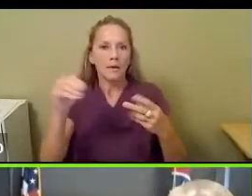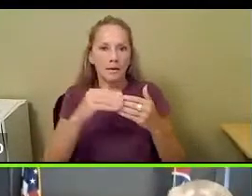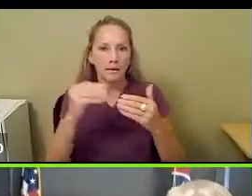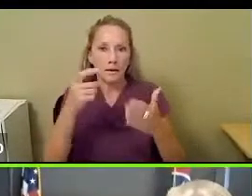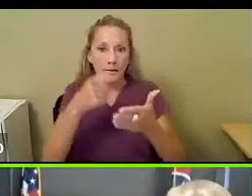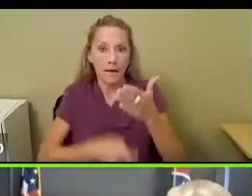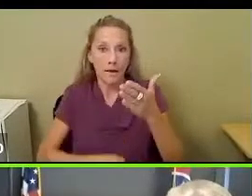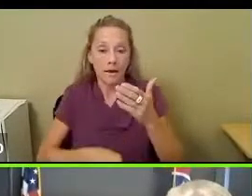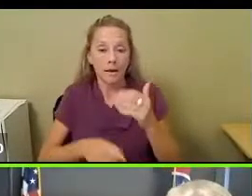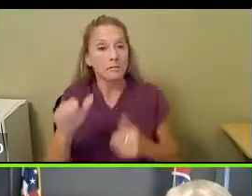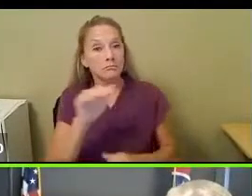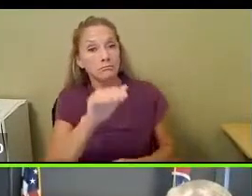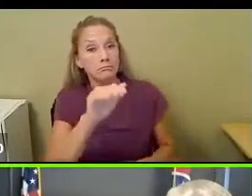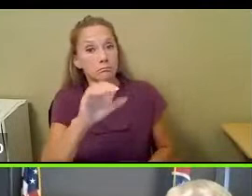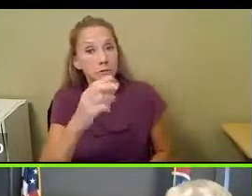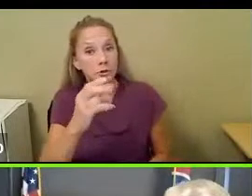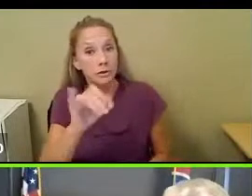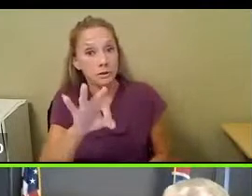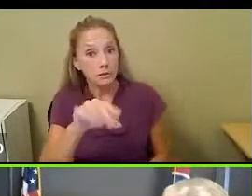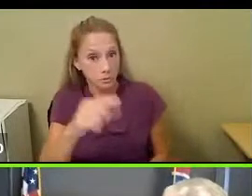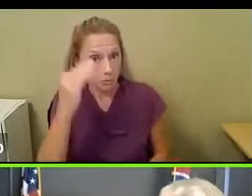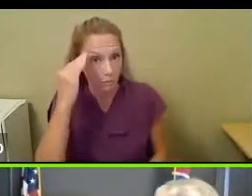Chief?